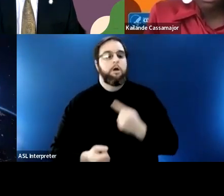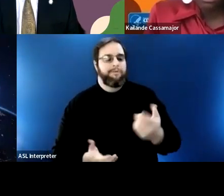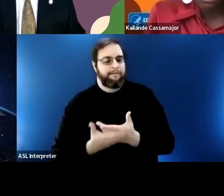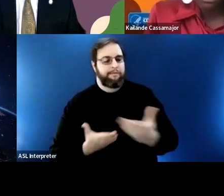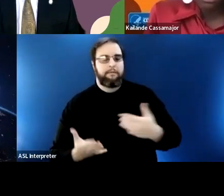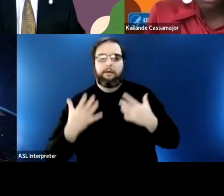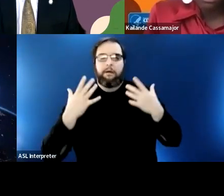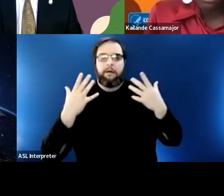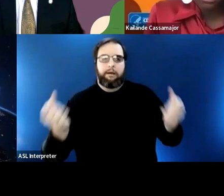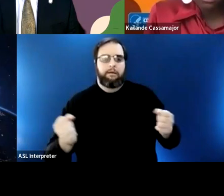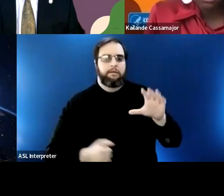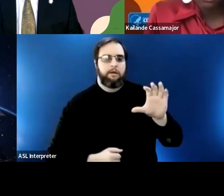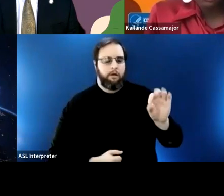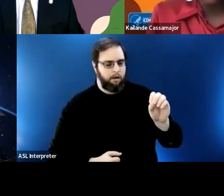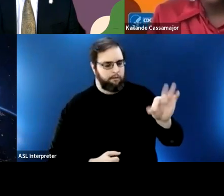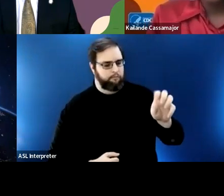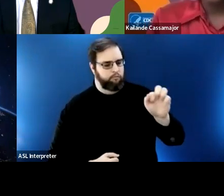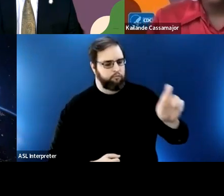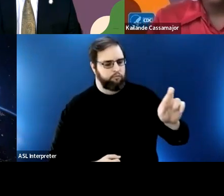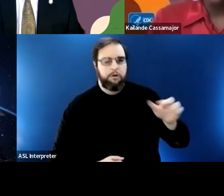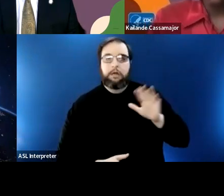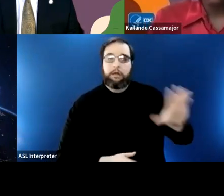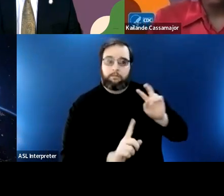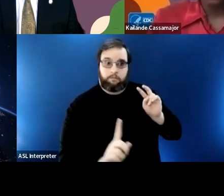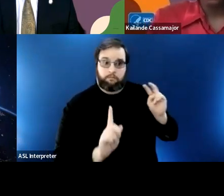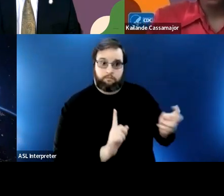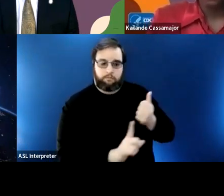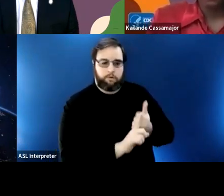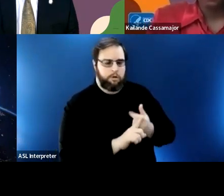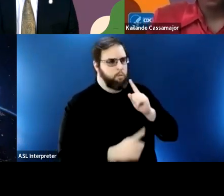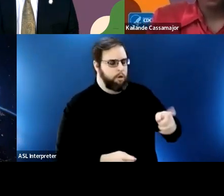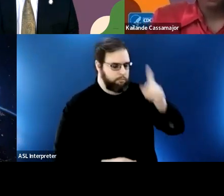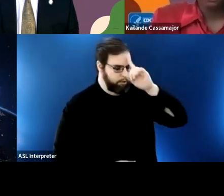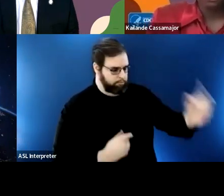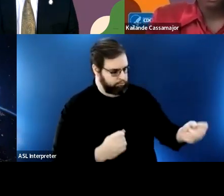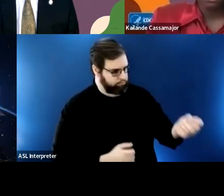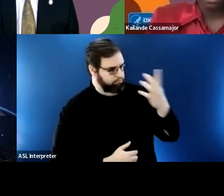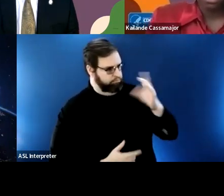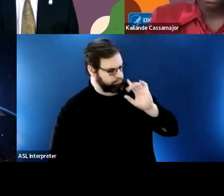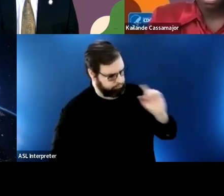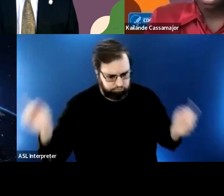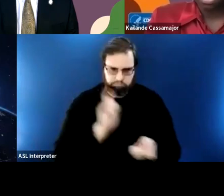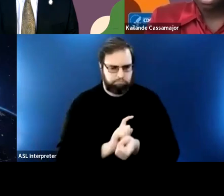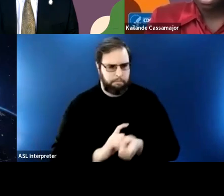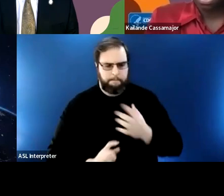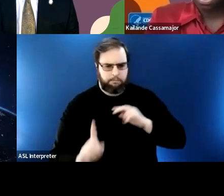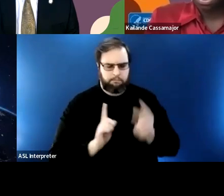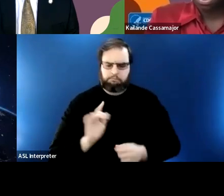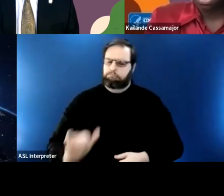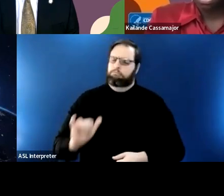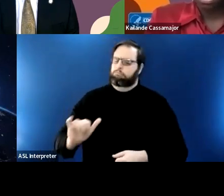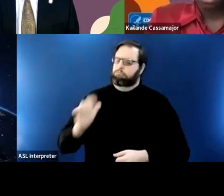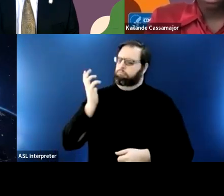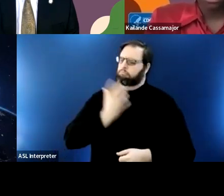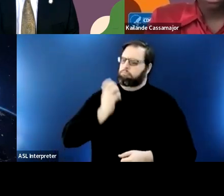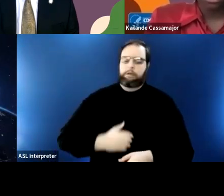officer from California because this perspective did totally reshape my perspective on mm-hmm. public health. Mm-hmm. And